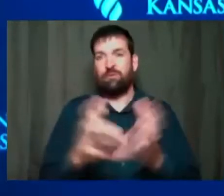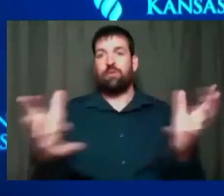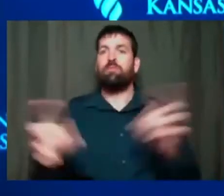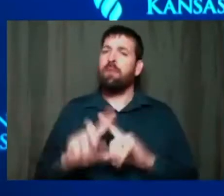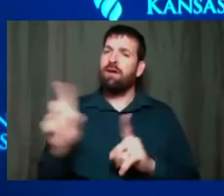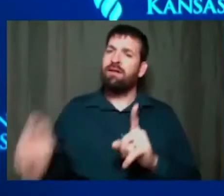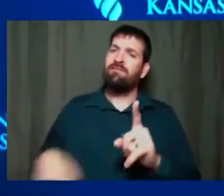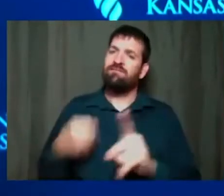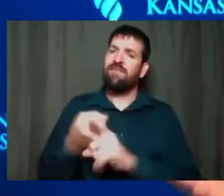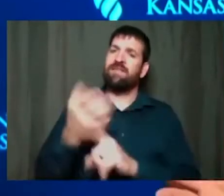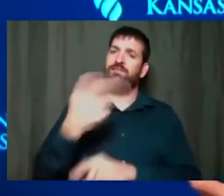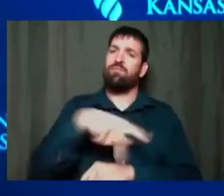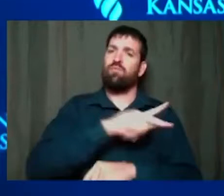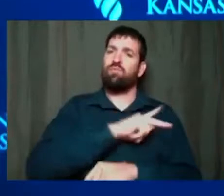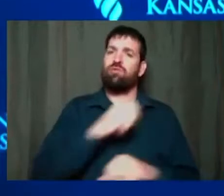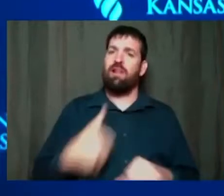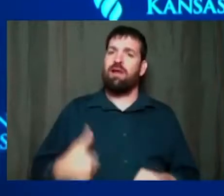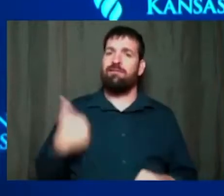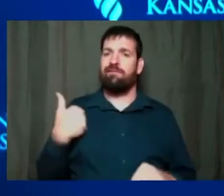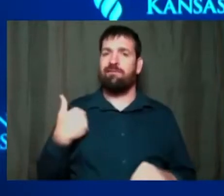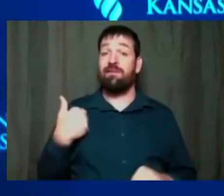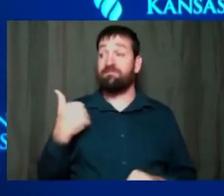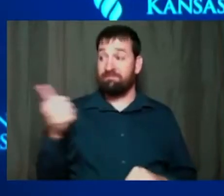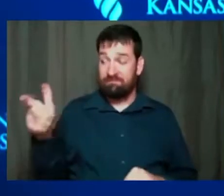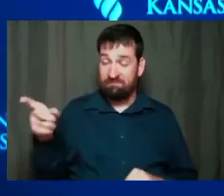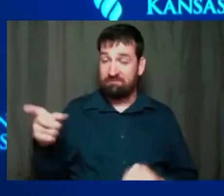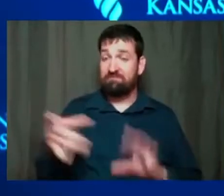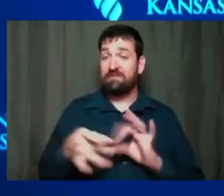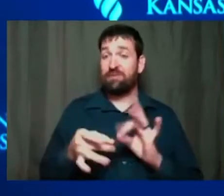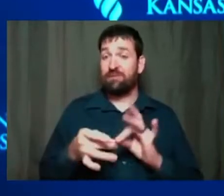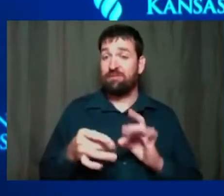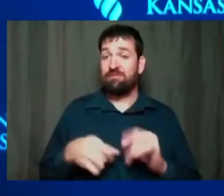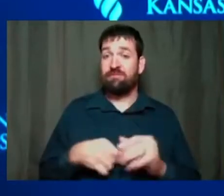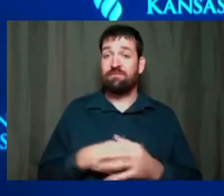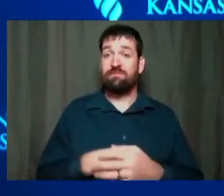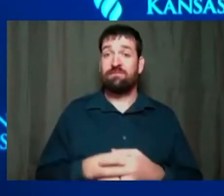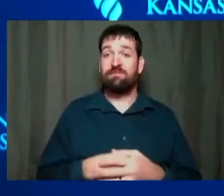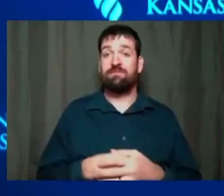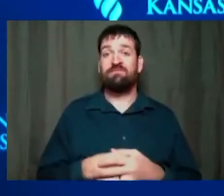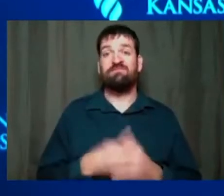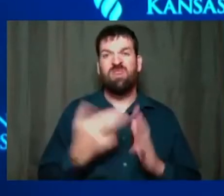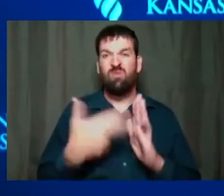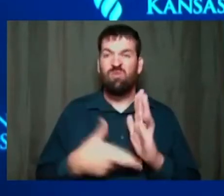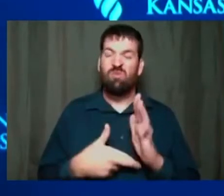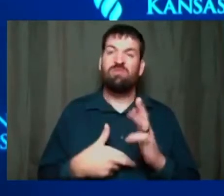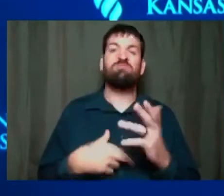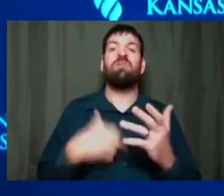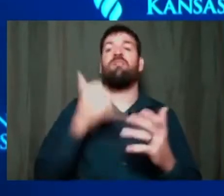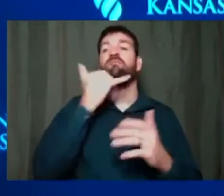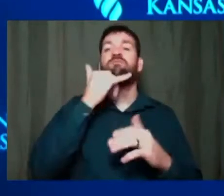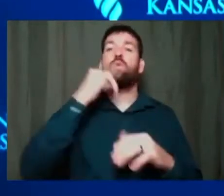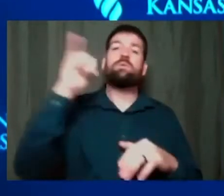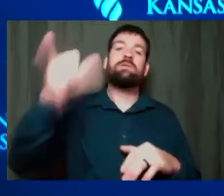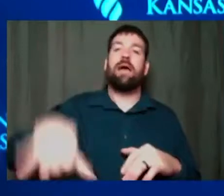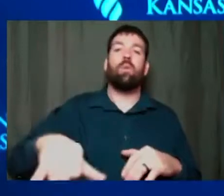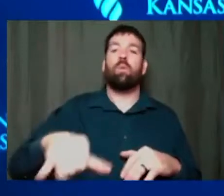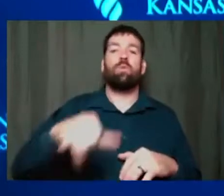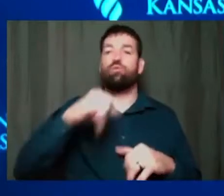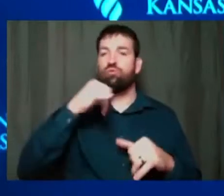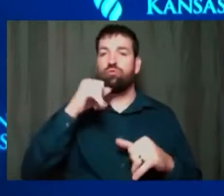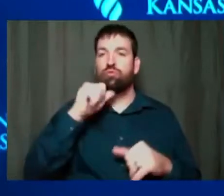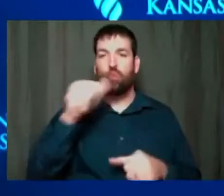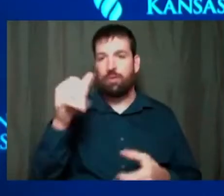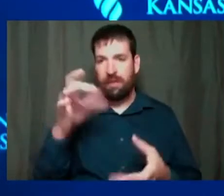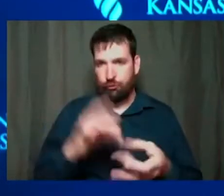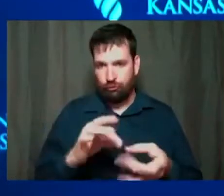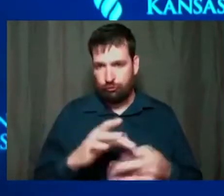personal life if you don't do exactly as you said. And so we have this rule for dinner. We try to put your phones down, no touching the phone. And sometimes